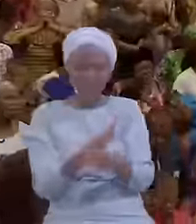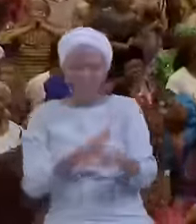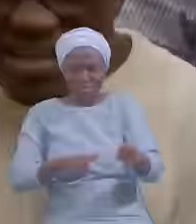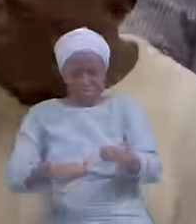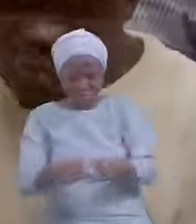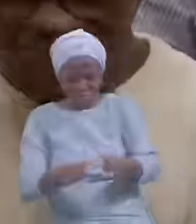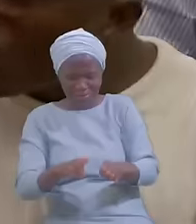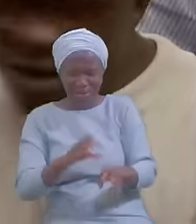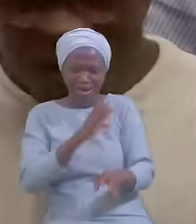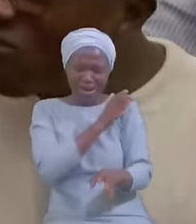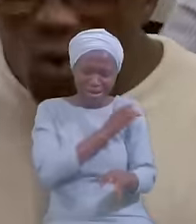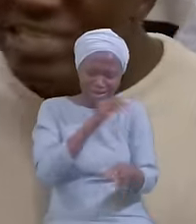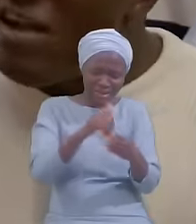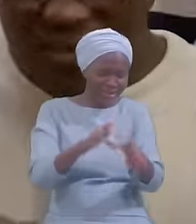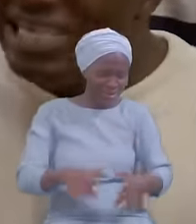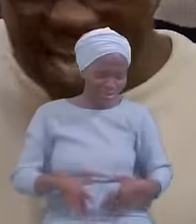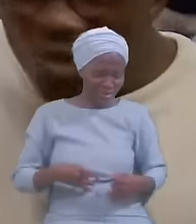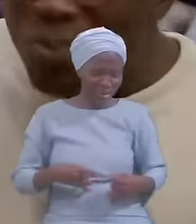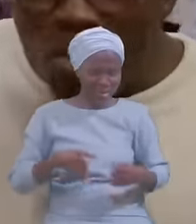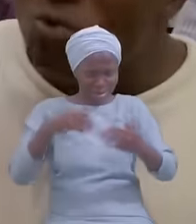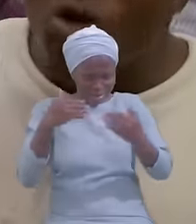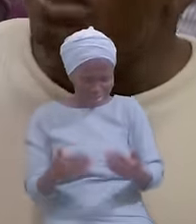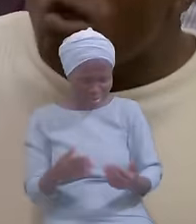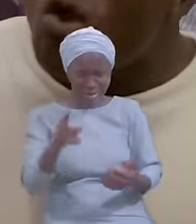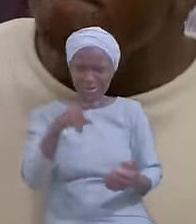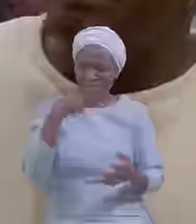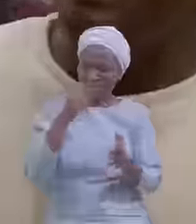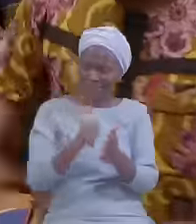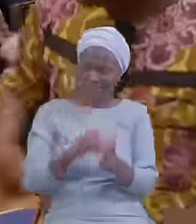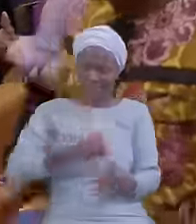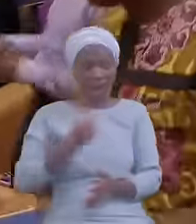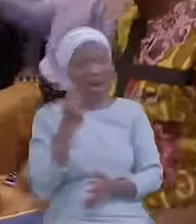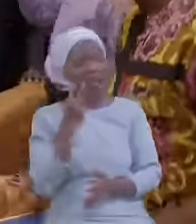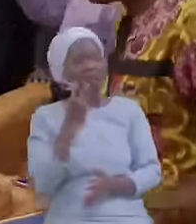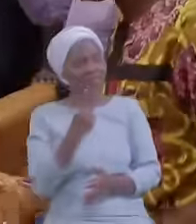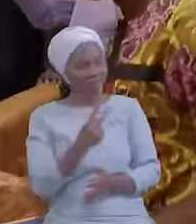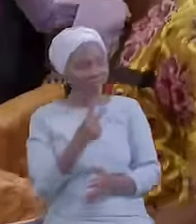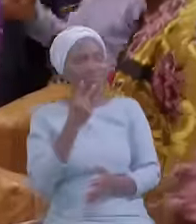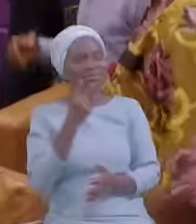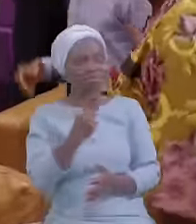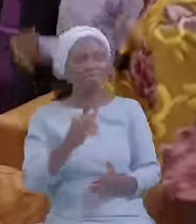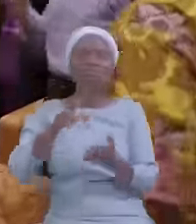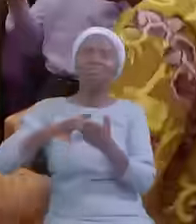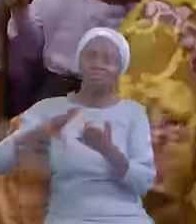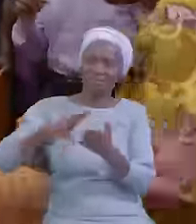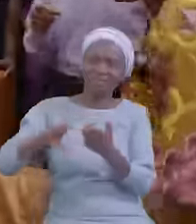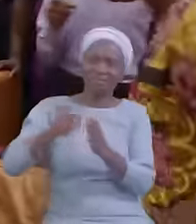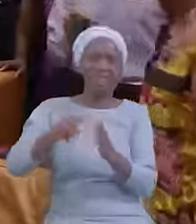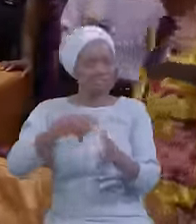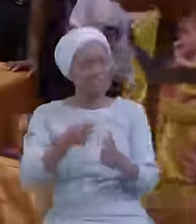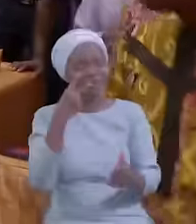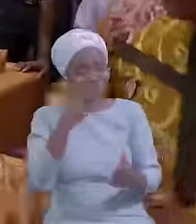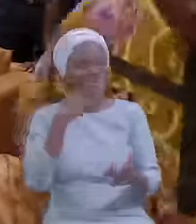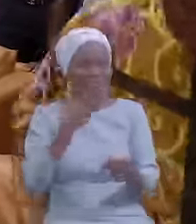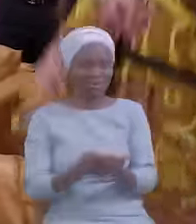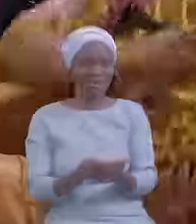life. And you say, I see forgiveness. You see well. You